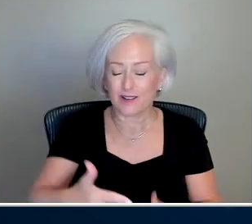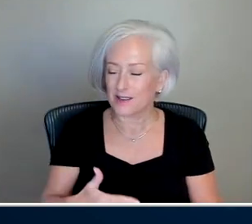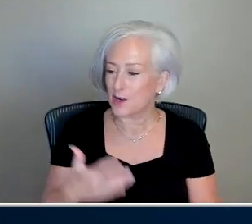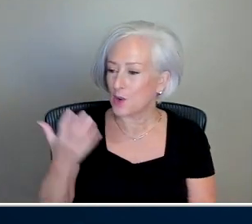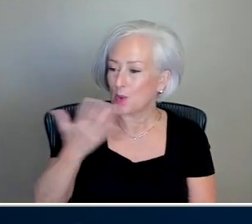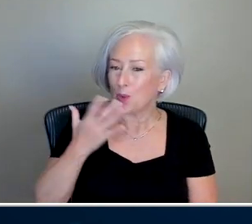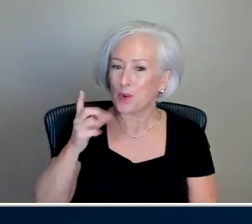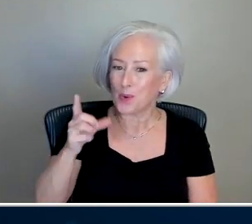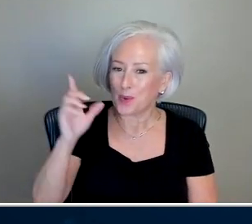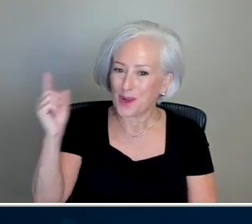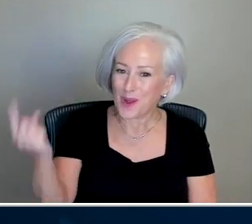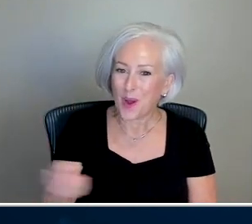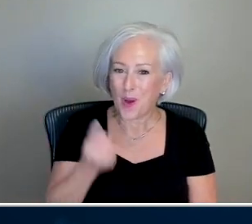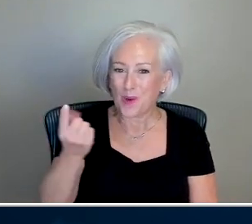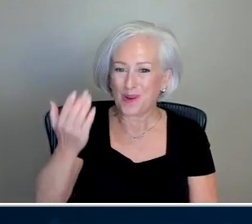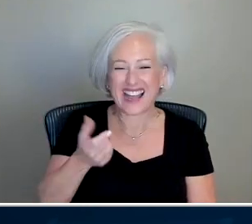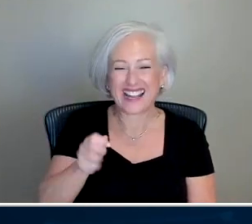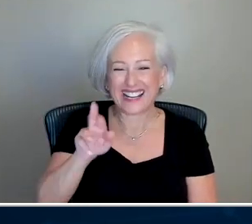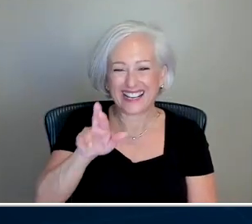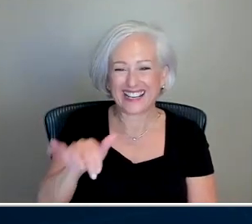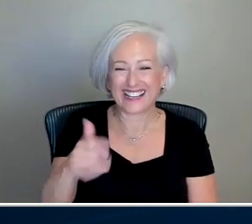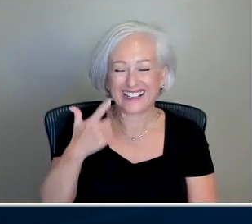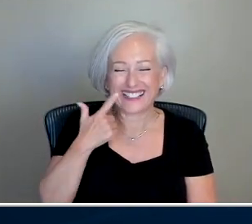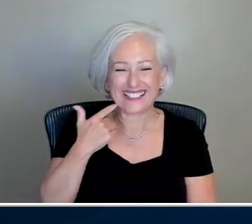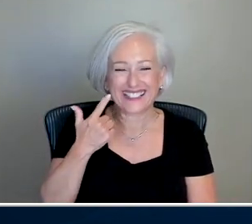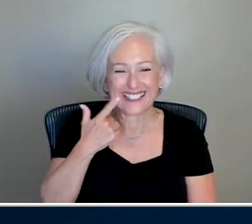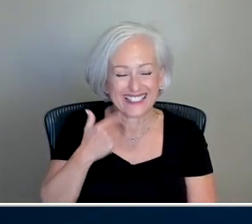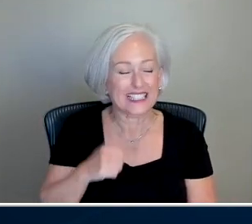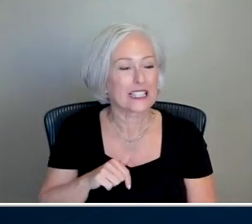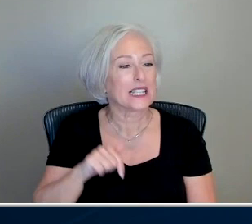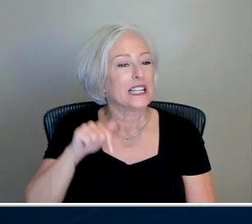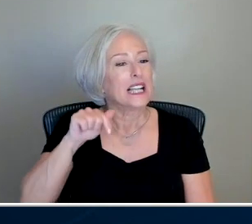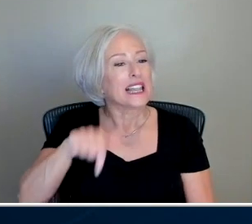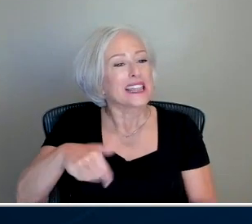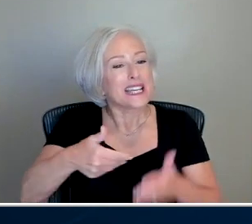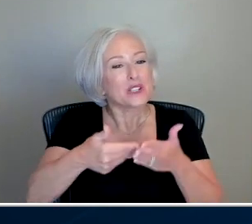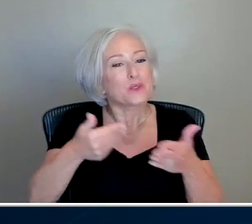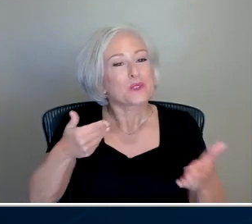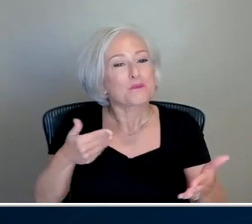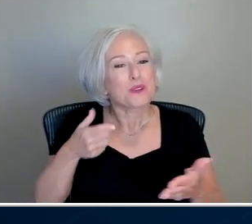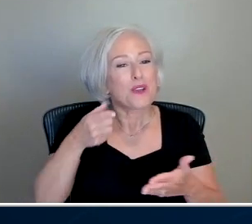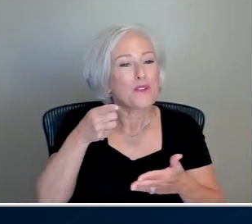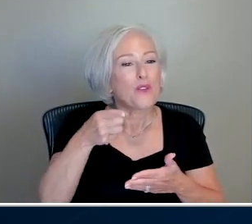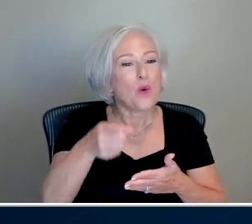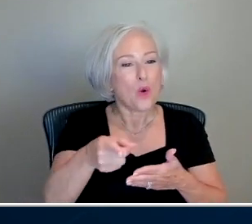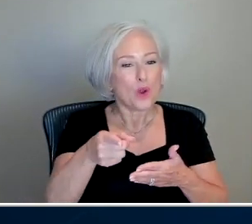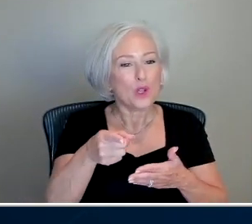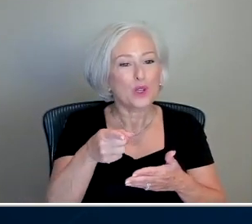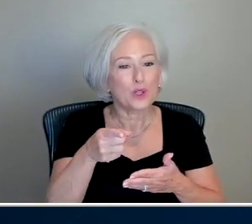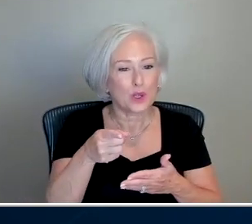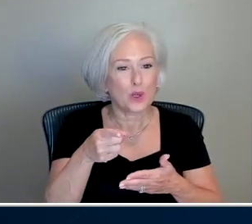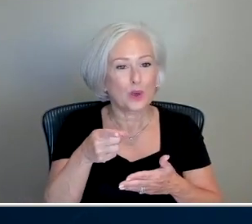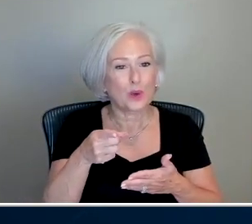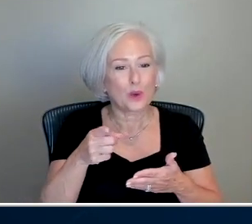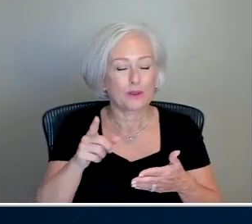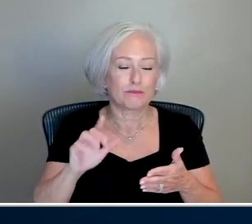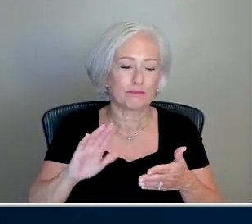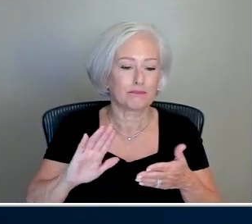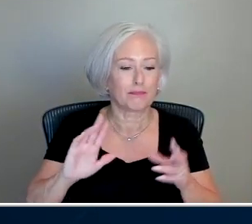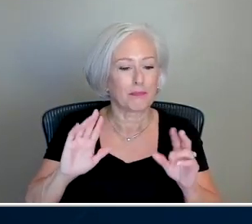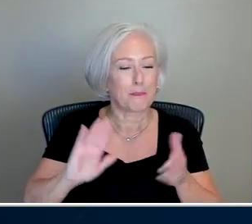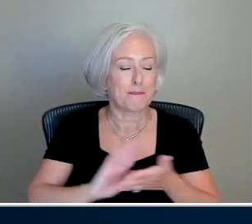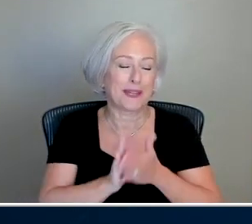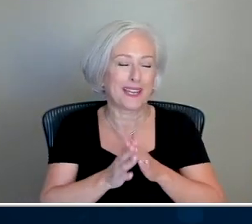Gary. Wow. This was before he was the Gary Lezak. He's just the new young meteorologist in